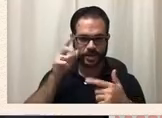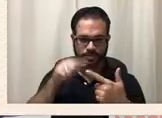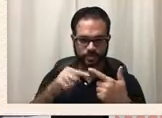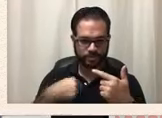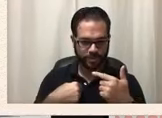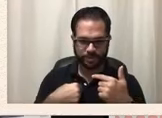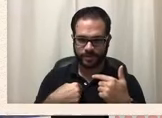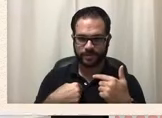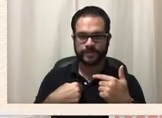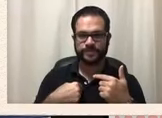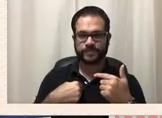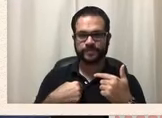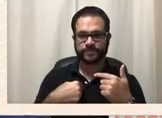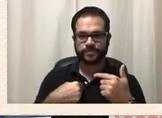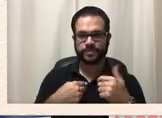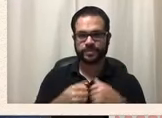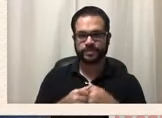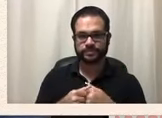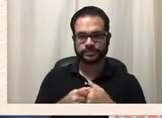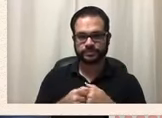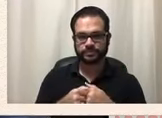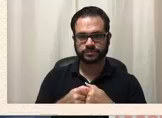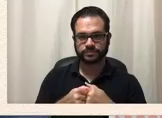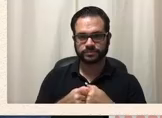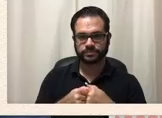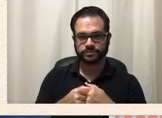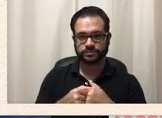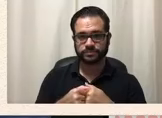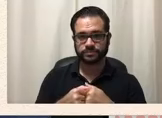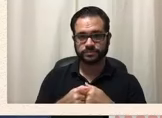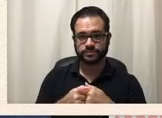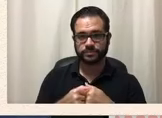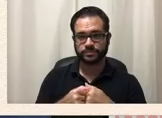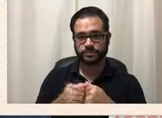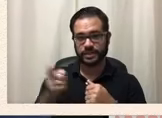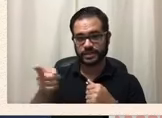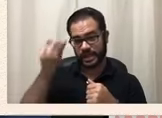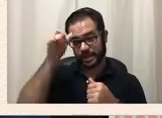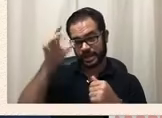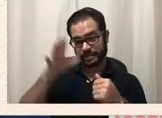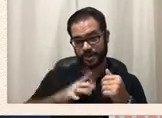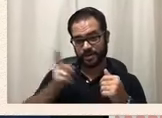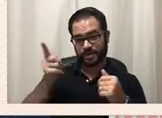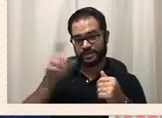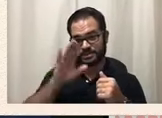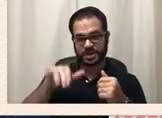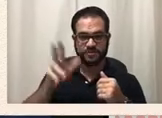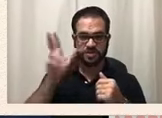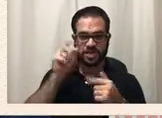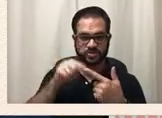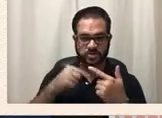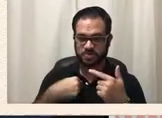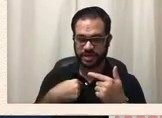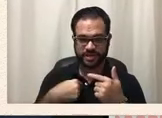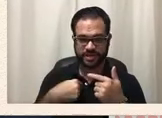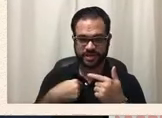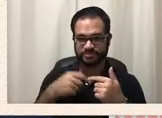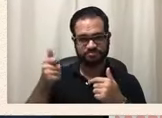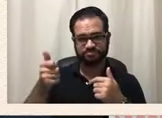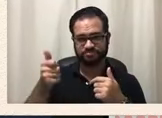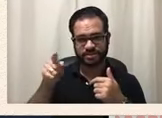Do we know what the guy is? This guy right over here on my left. He is so